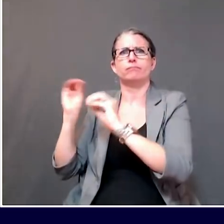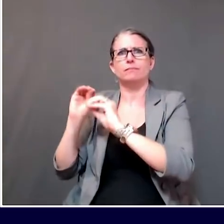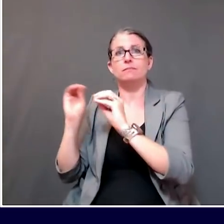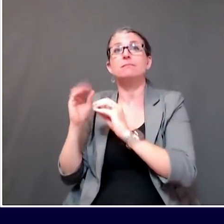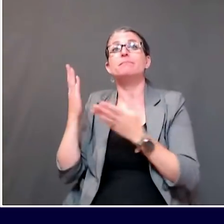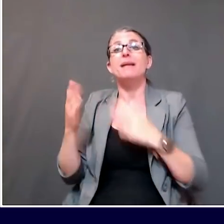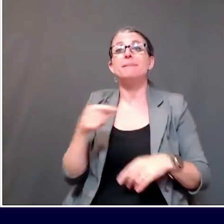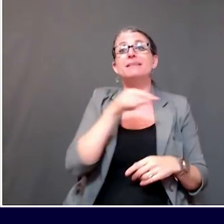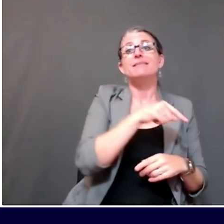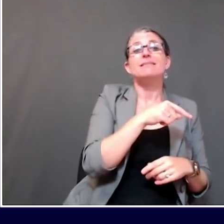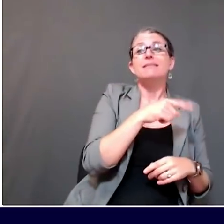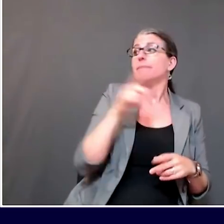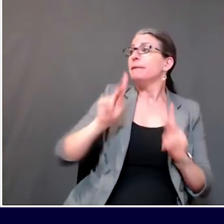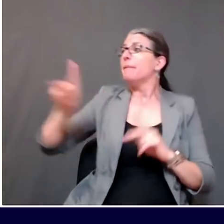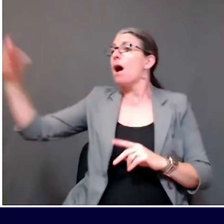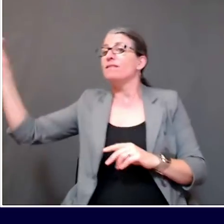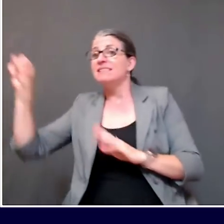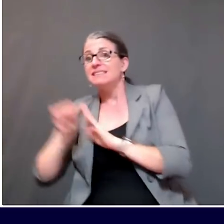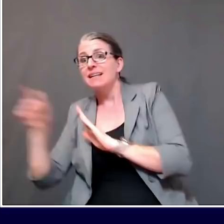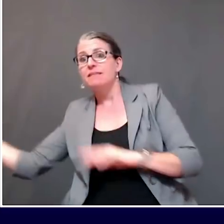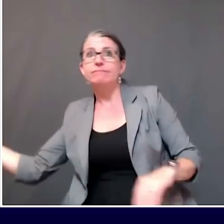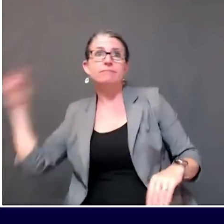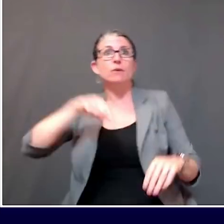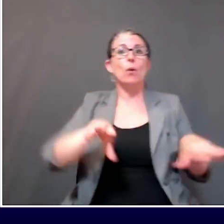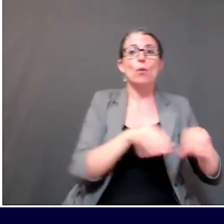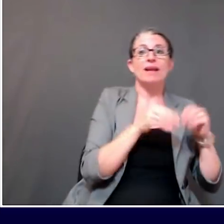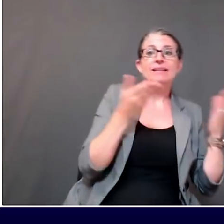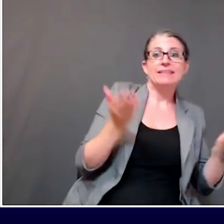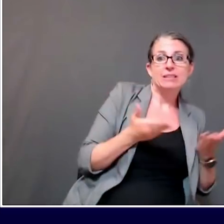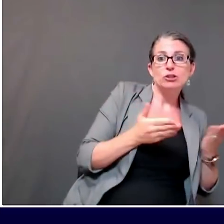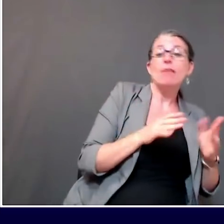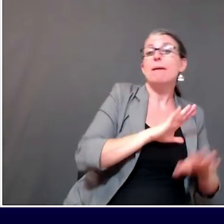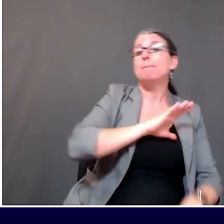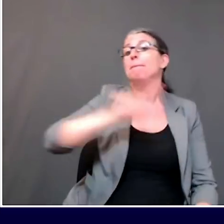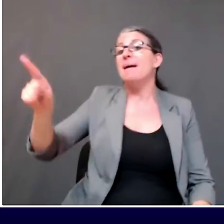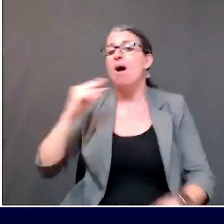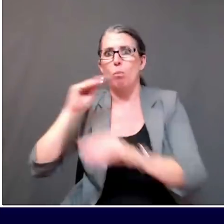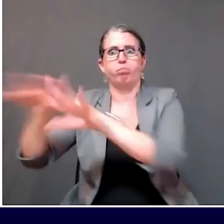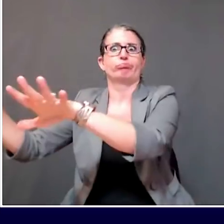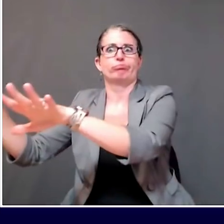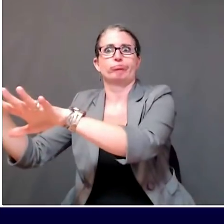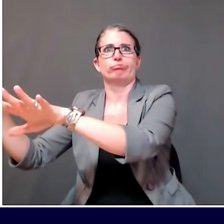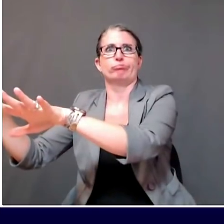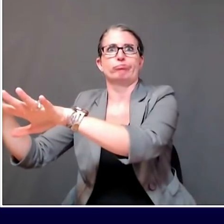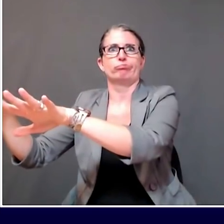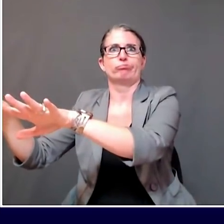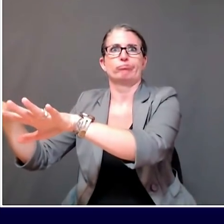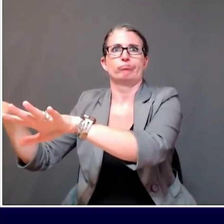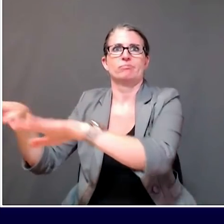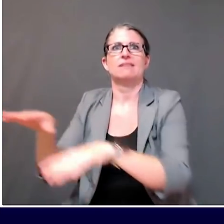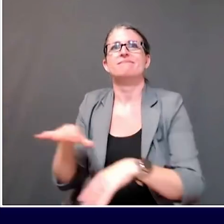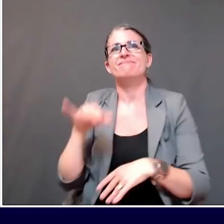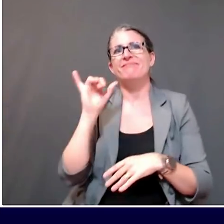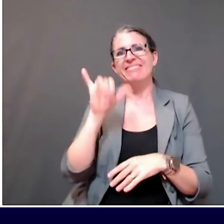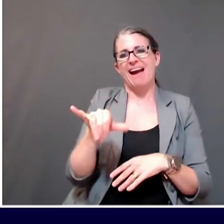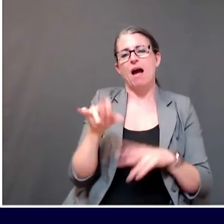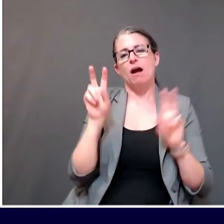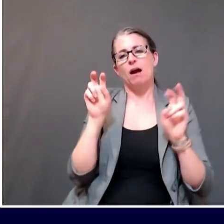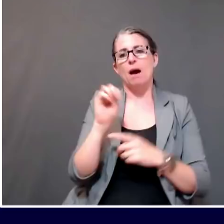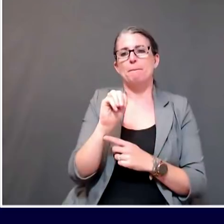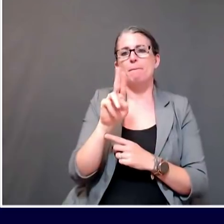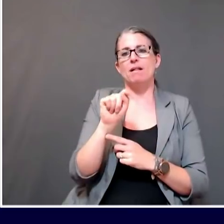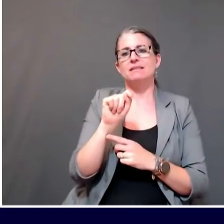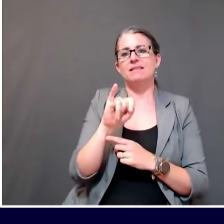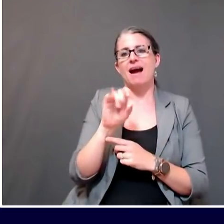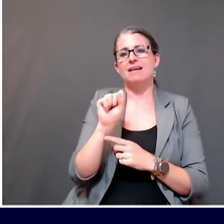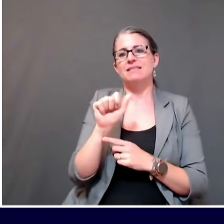to piece together when multi-state outbreaks might be occurring. And then usually the states join up and conduct the investigations jointly.